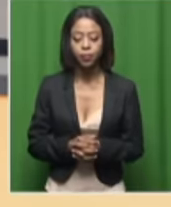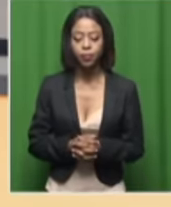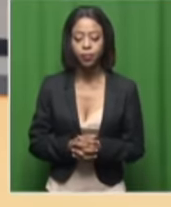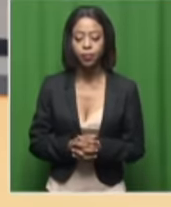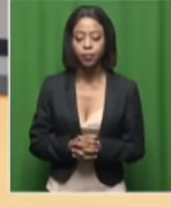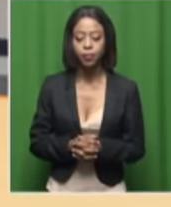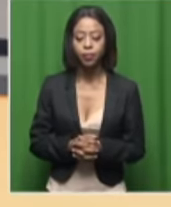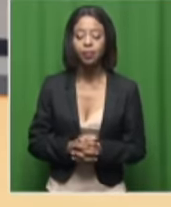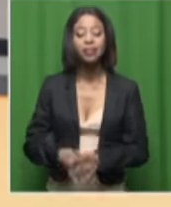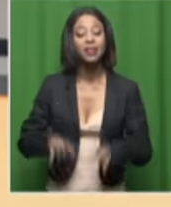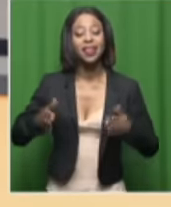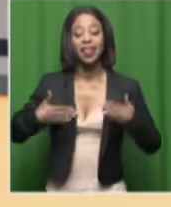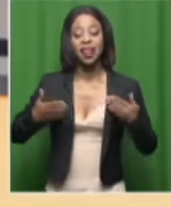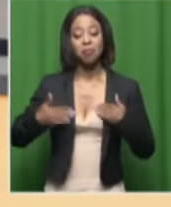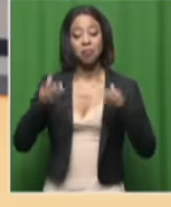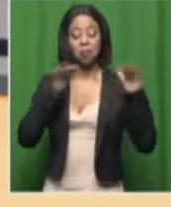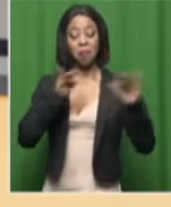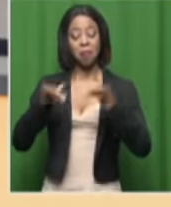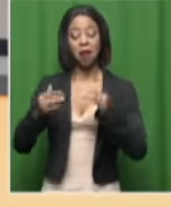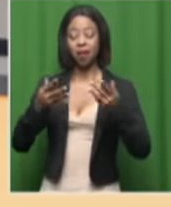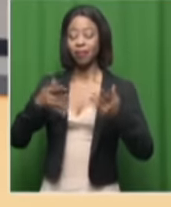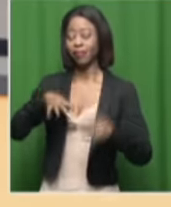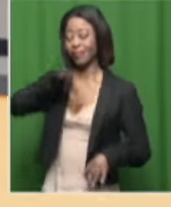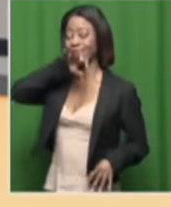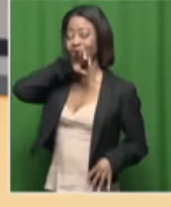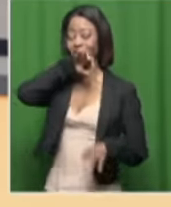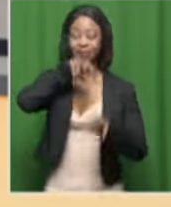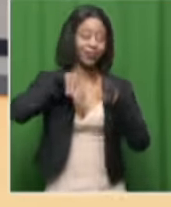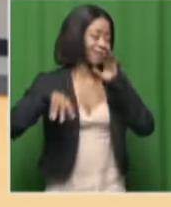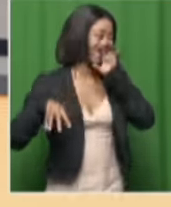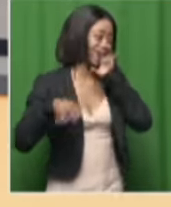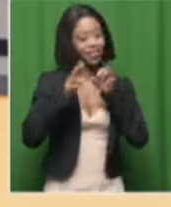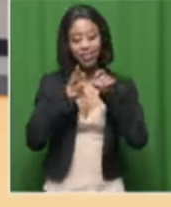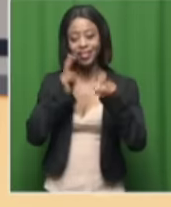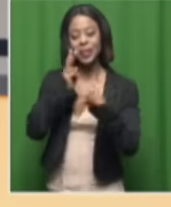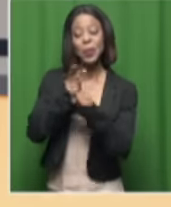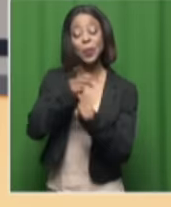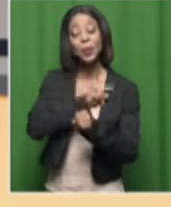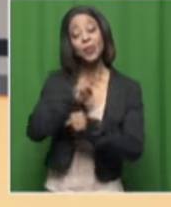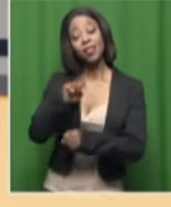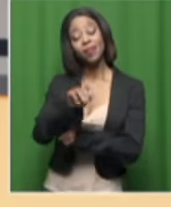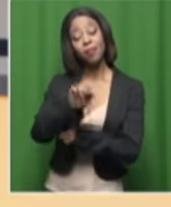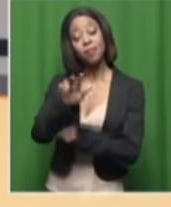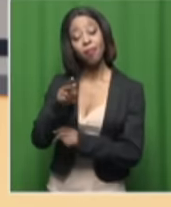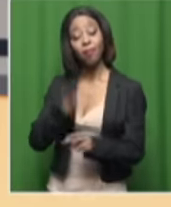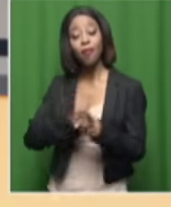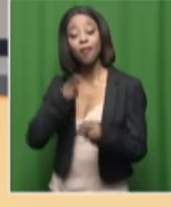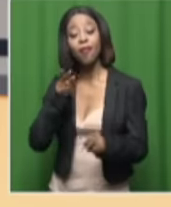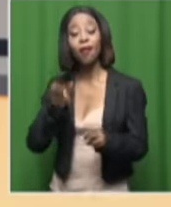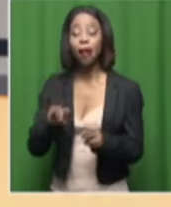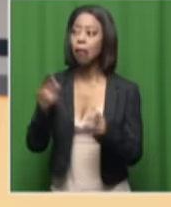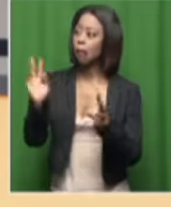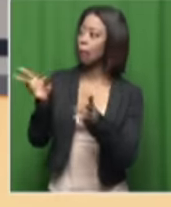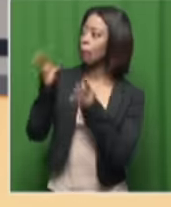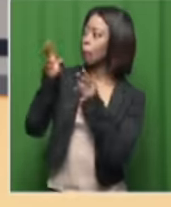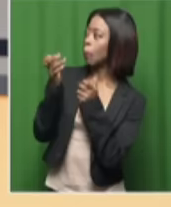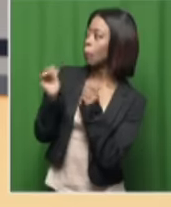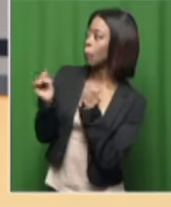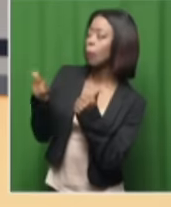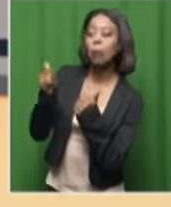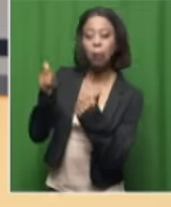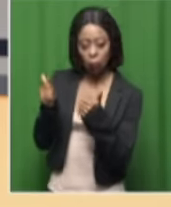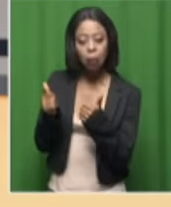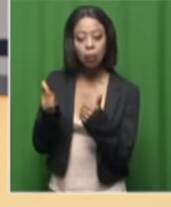And the happy people are happy once again. And a big learning moment also from that MTN8 final is we now know it's